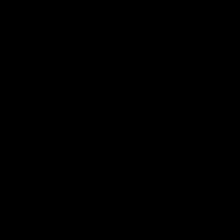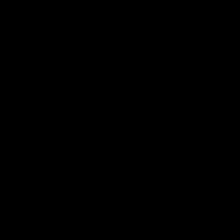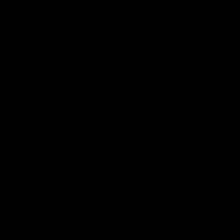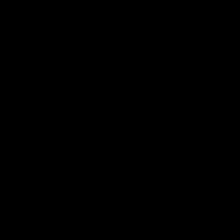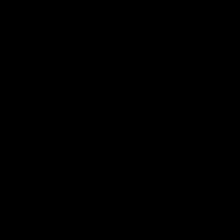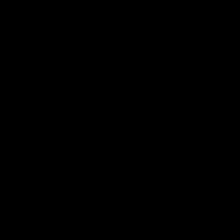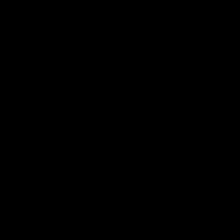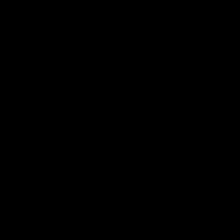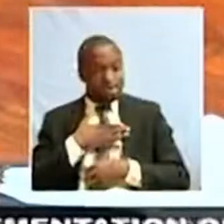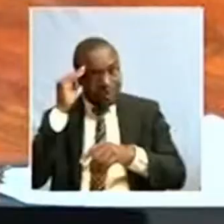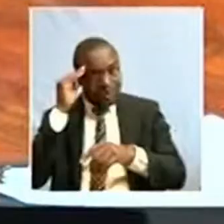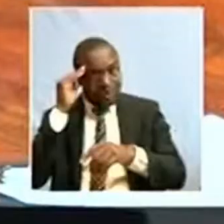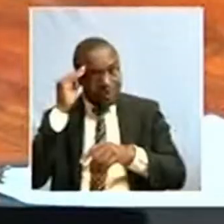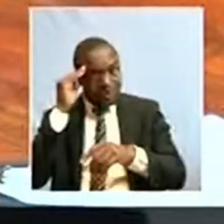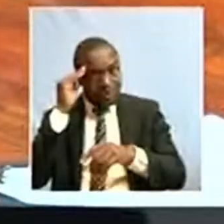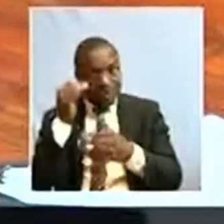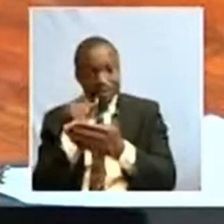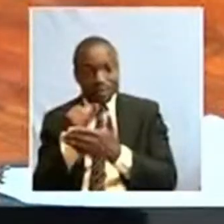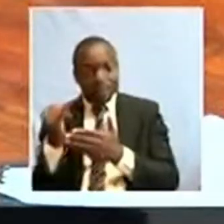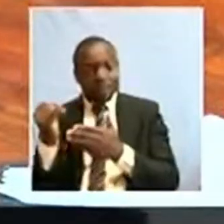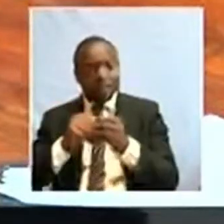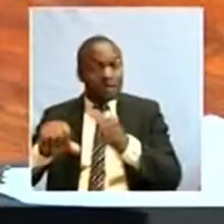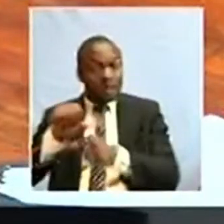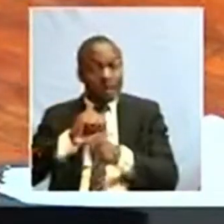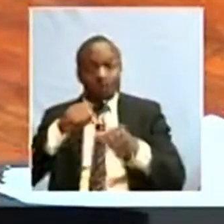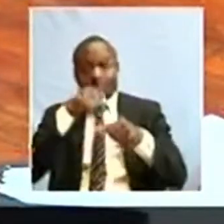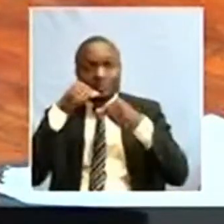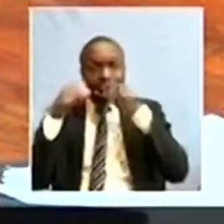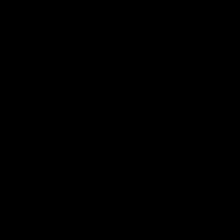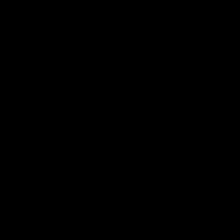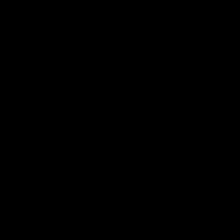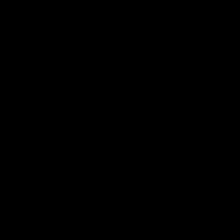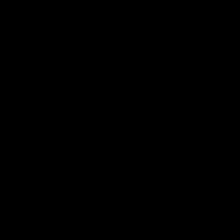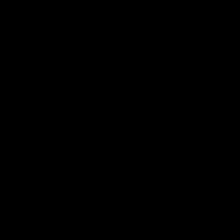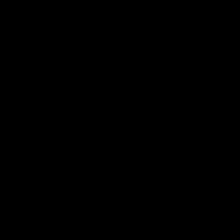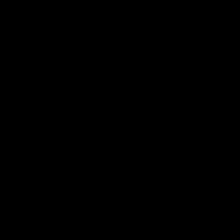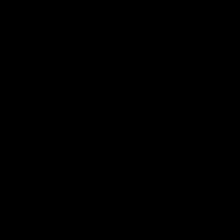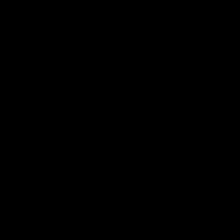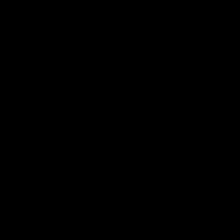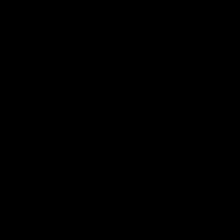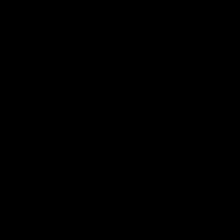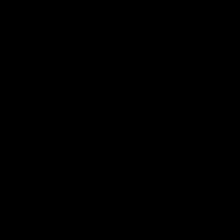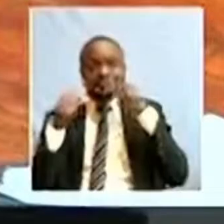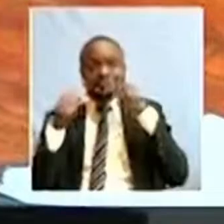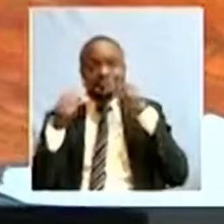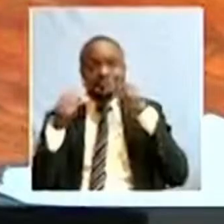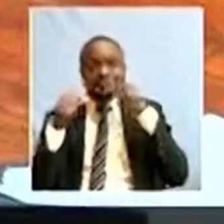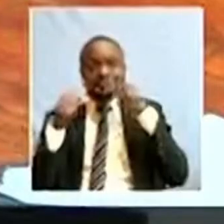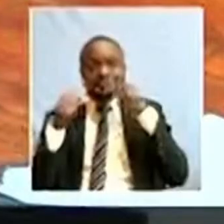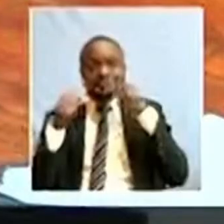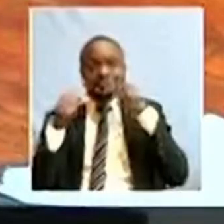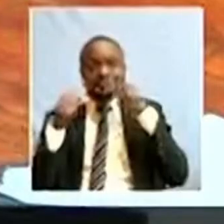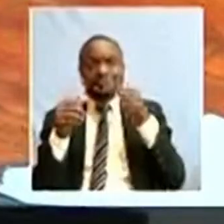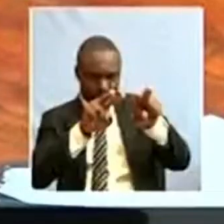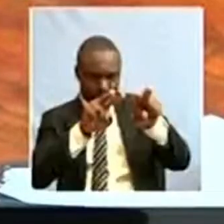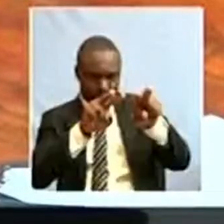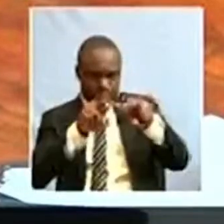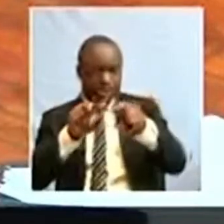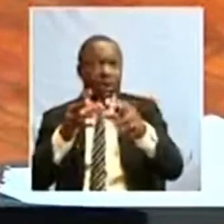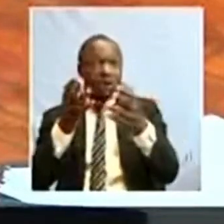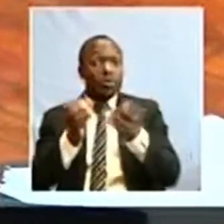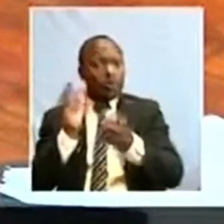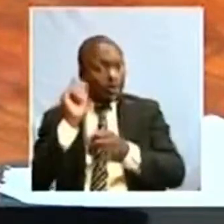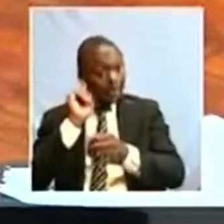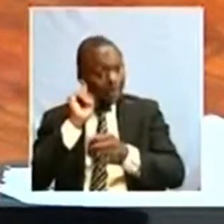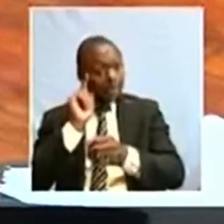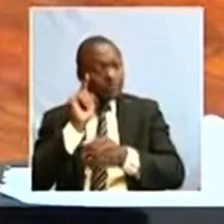technically strong in issues around agriculture. Be now your role. So we wanted to hear